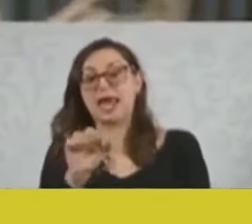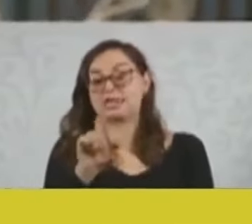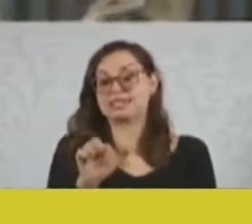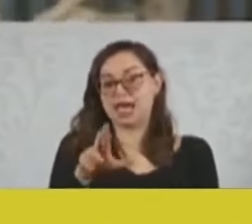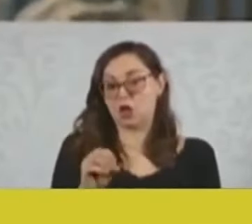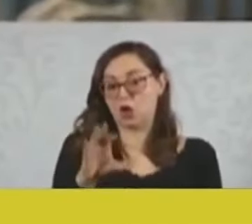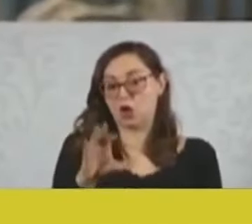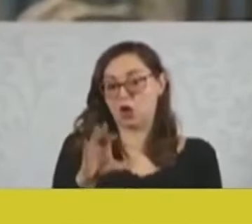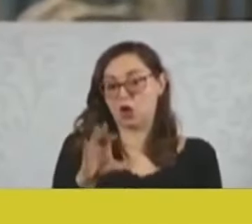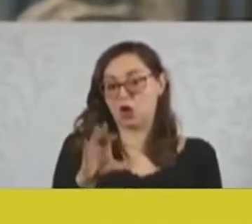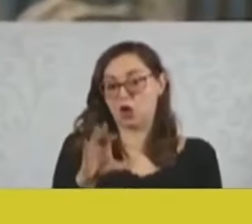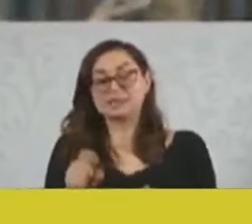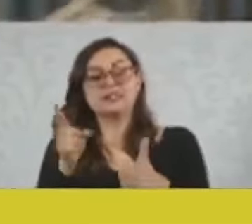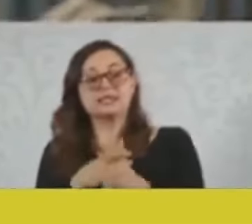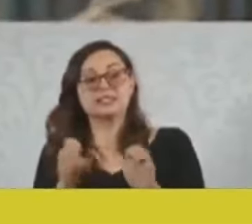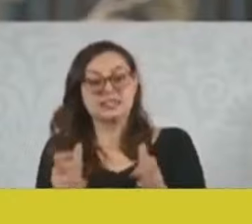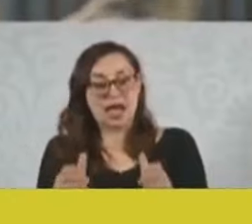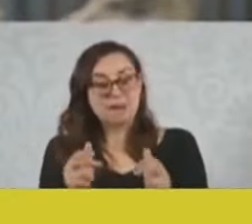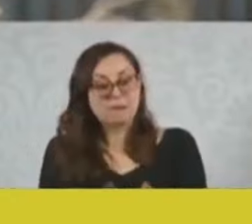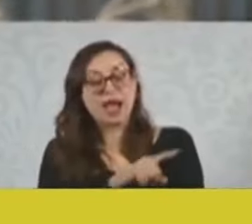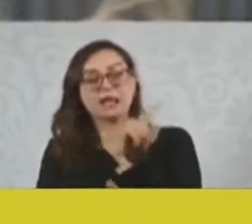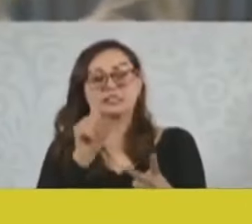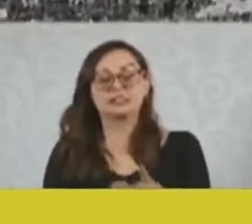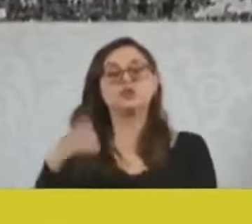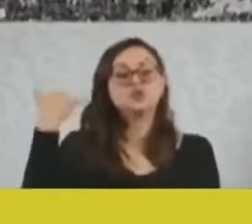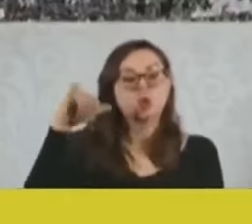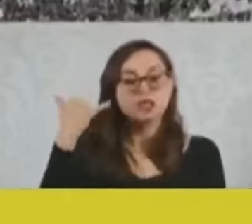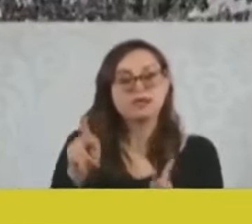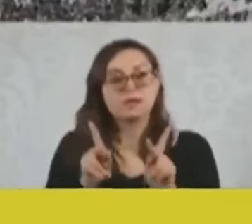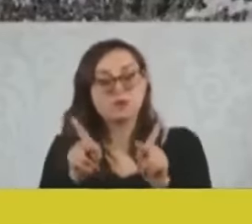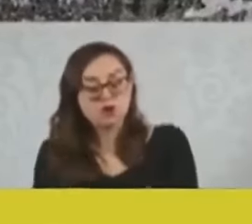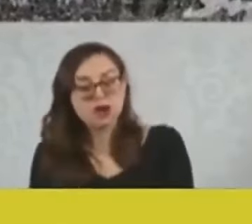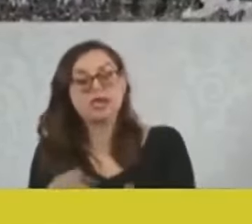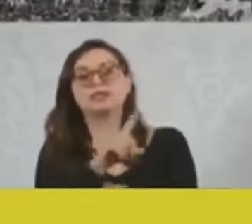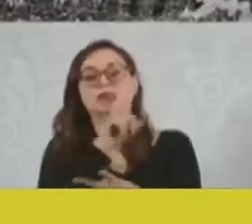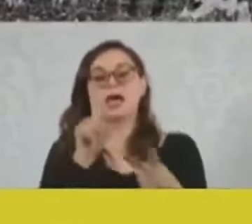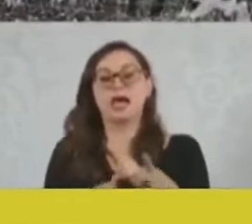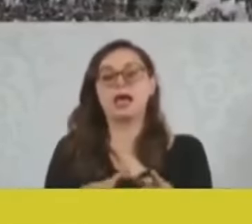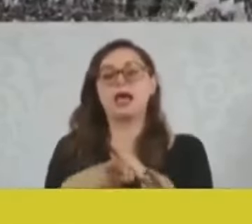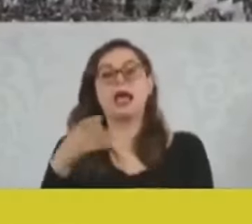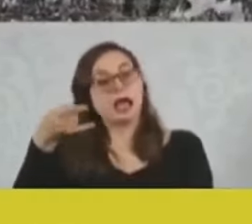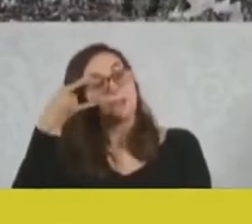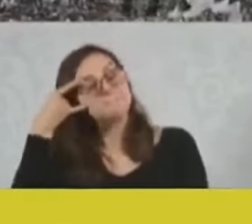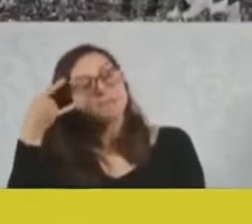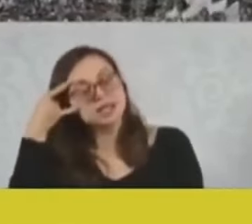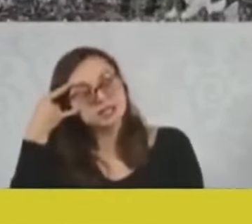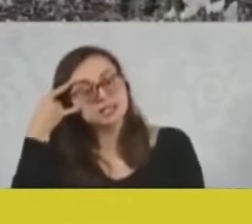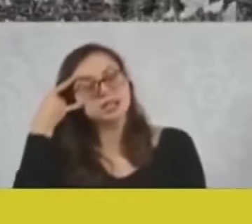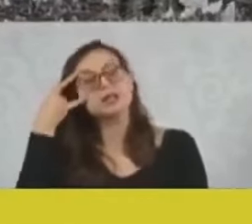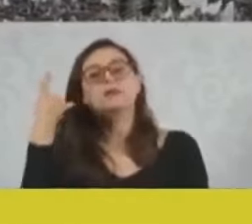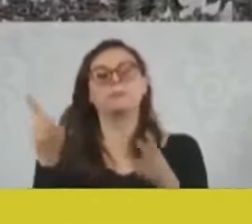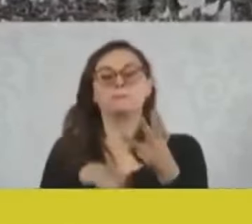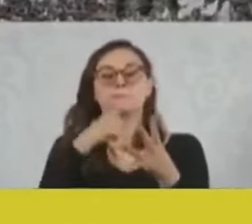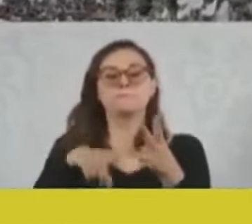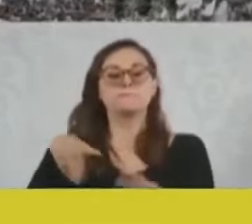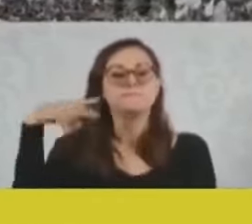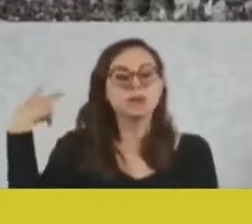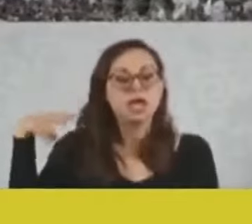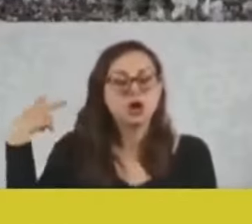and Lázaro Cárdenas, Michoacán, Chiapas Port, Progreso, Yucatán, Ceiba Playa,